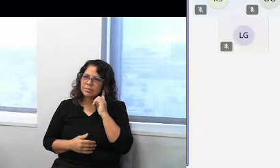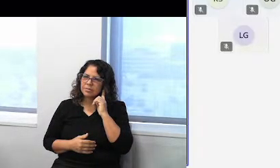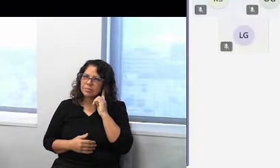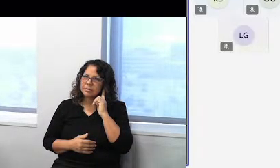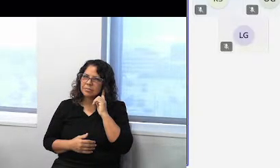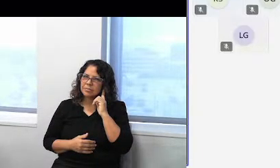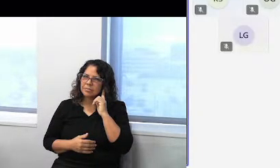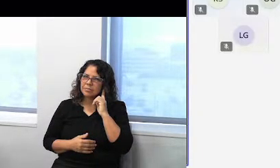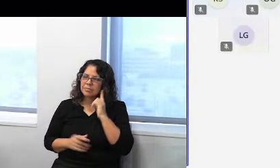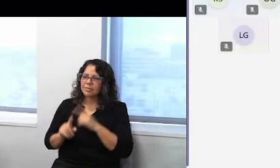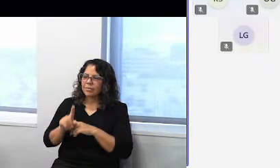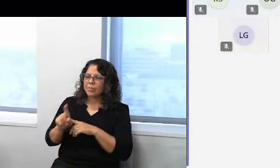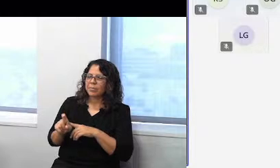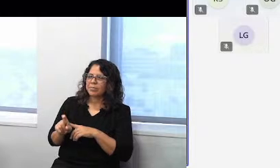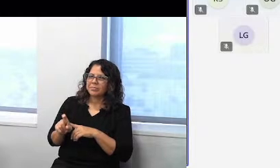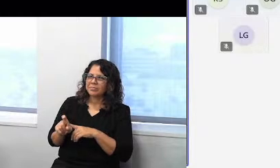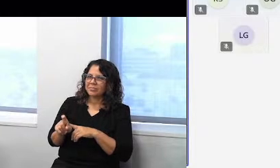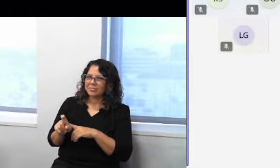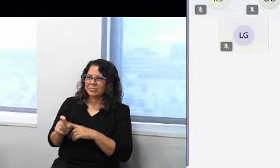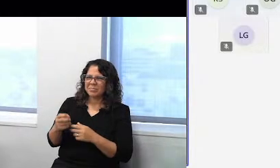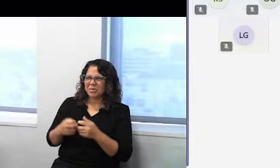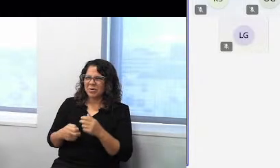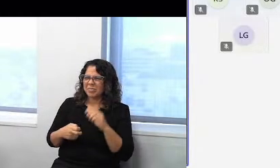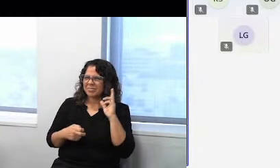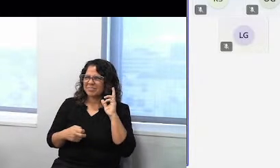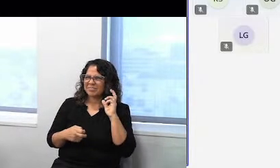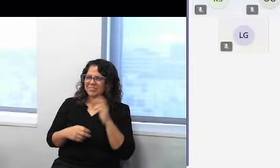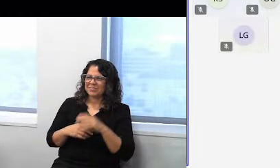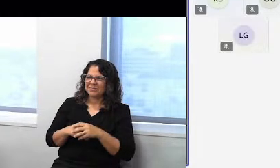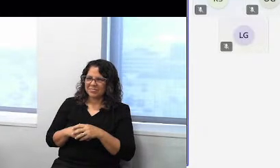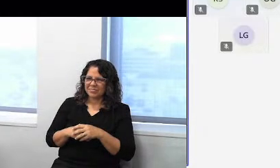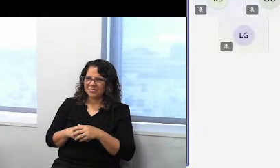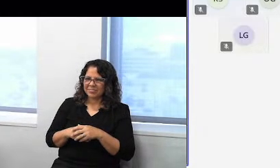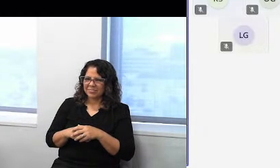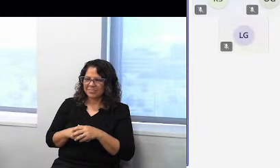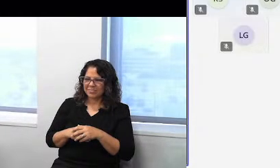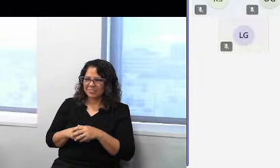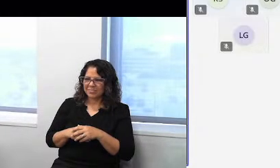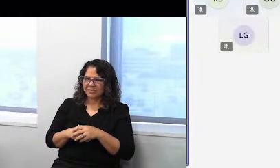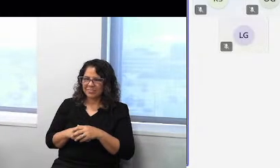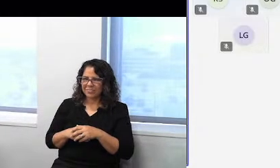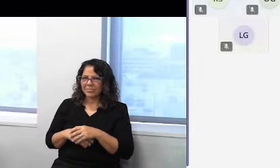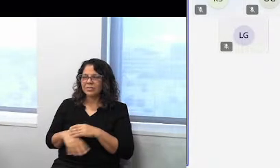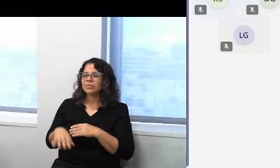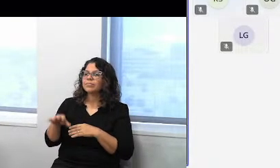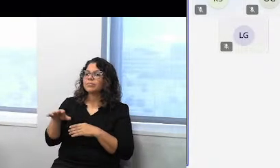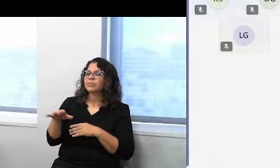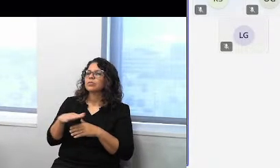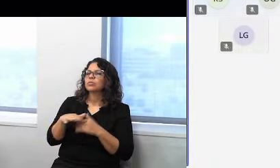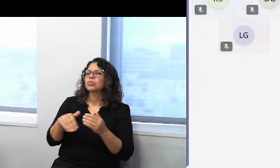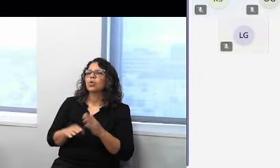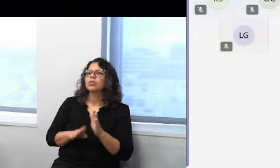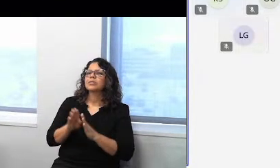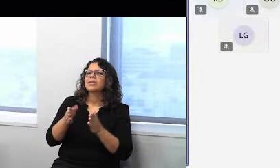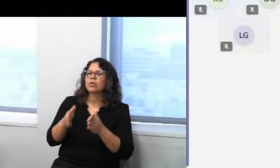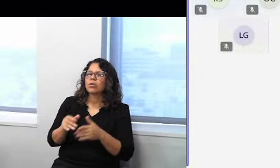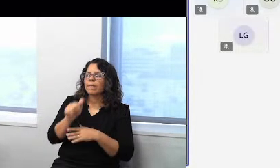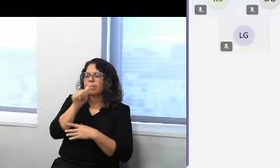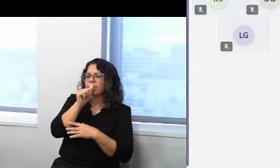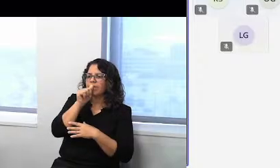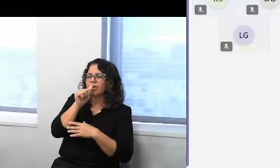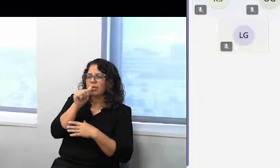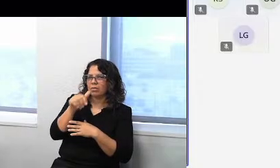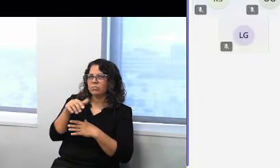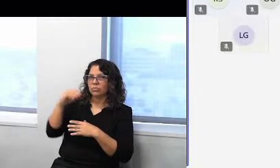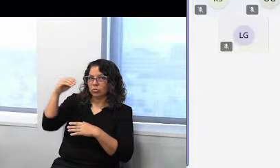private solar developers are getting a benefit from those system upgrades, right? It's enabling them to plug their project into the system. Yeah,